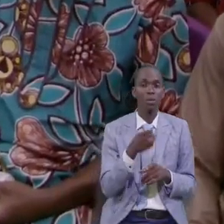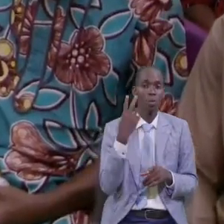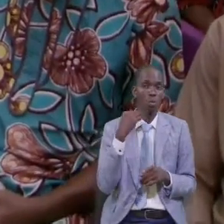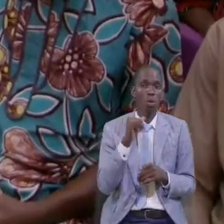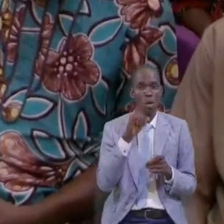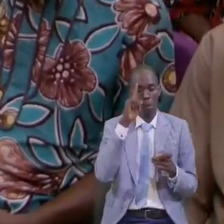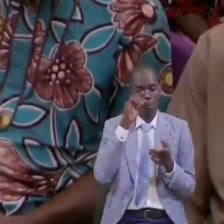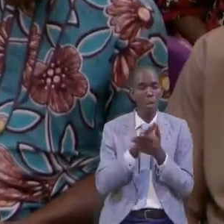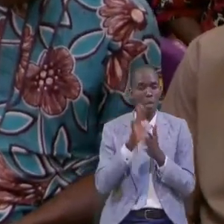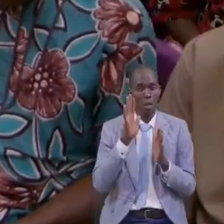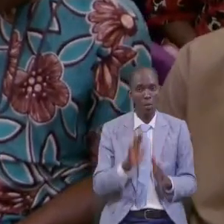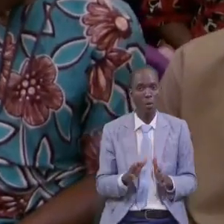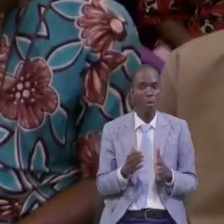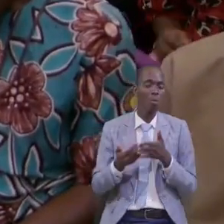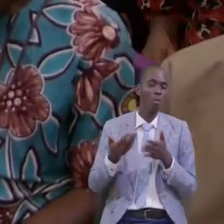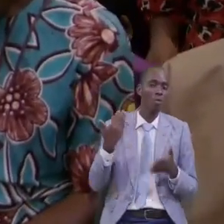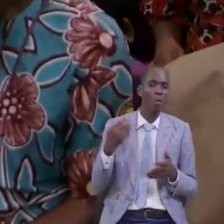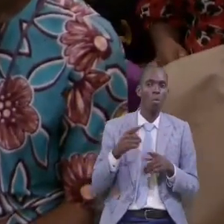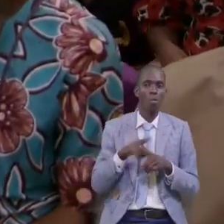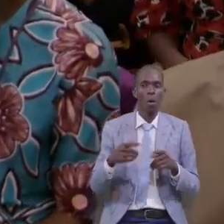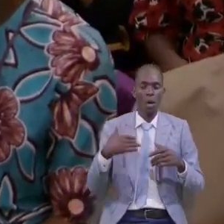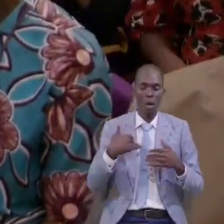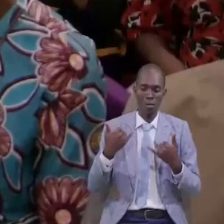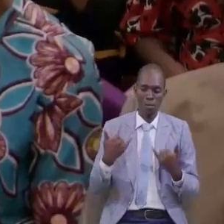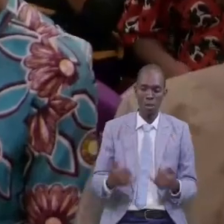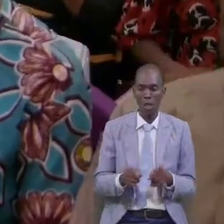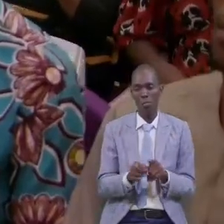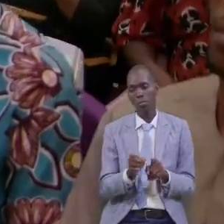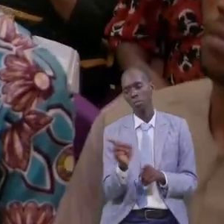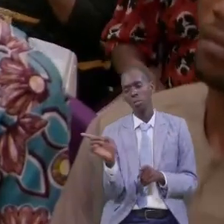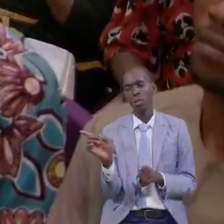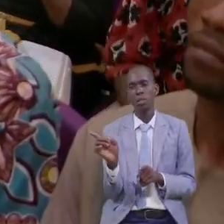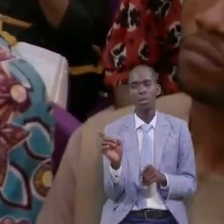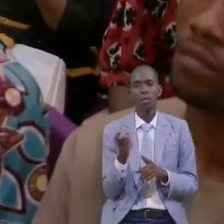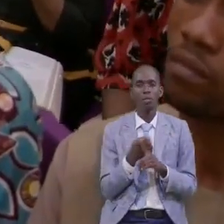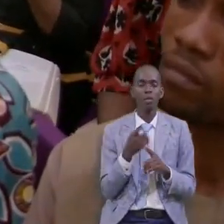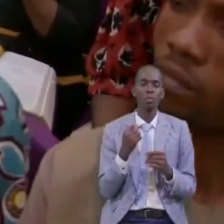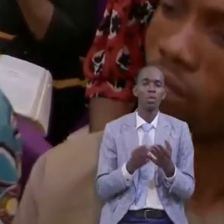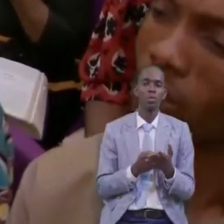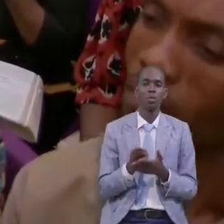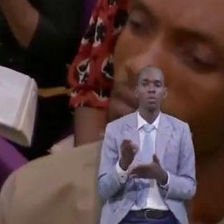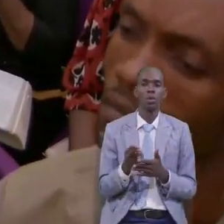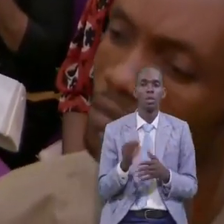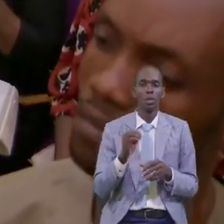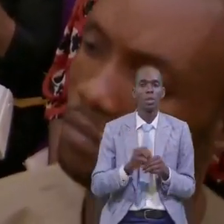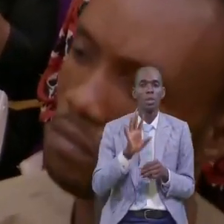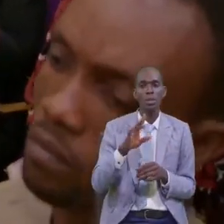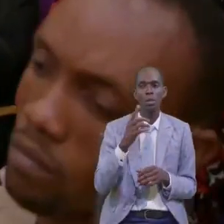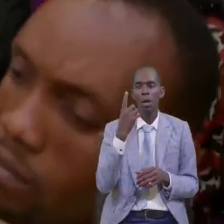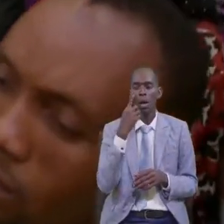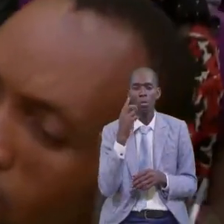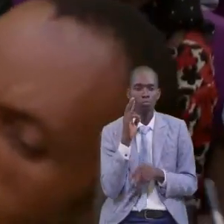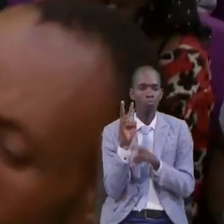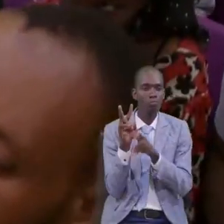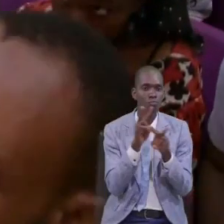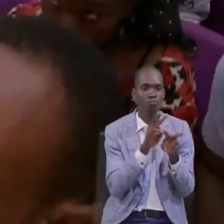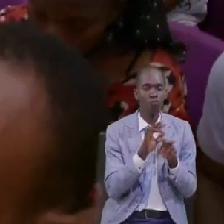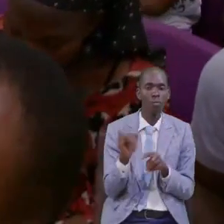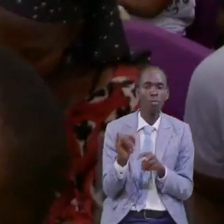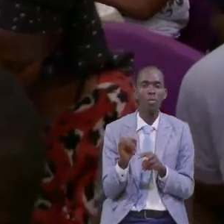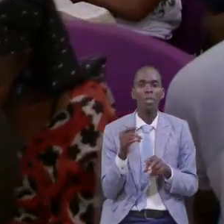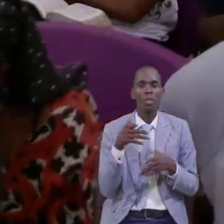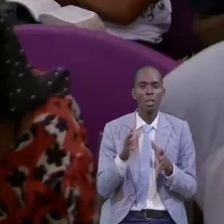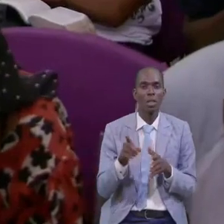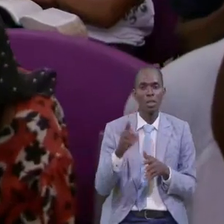a saint, he wandered away, he erred from the truth in his adventure. Let him know that he